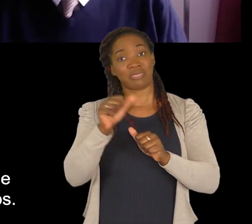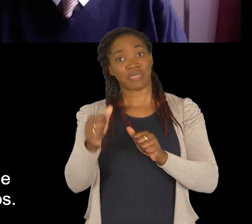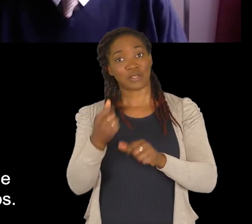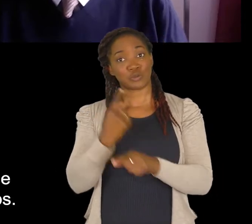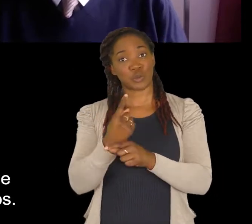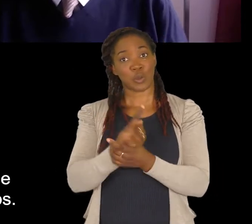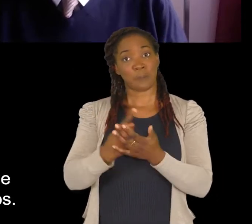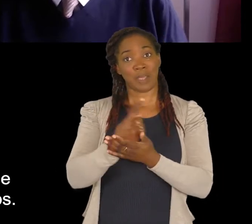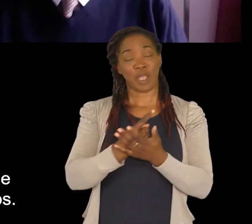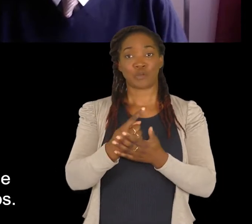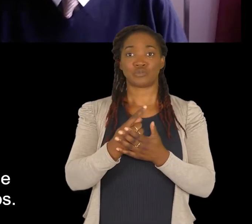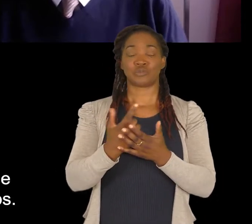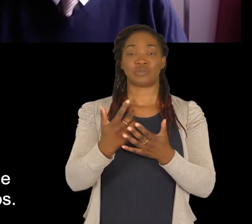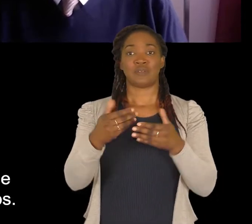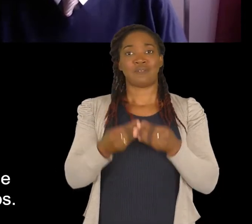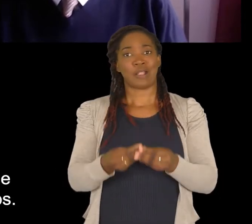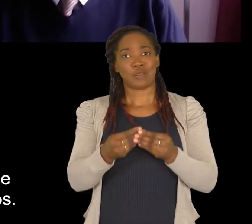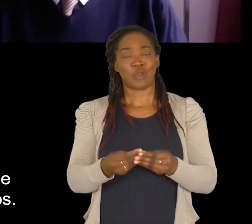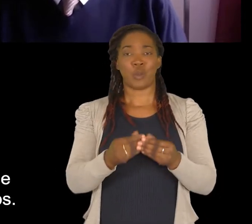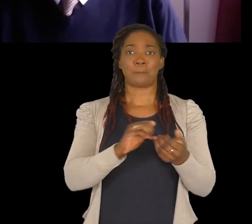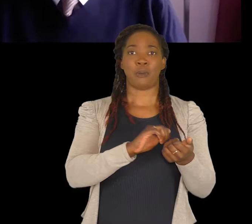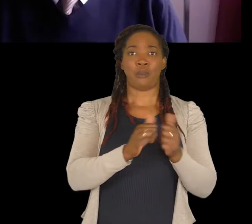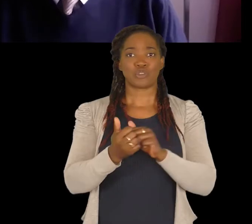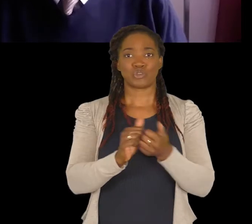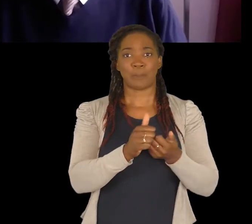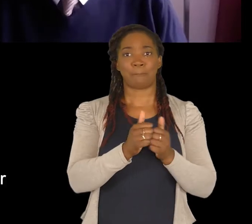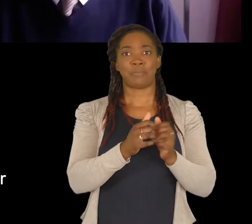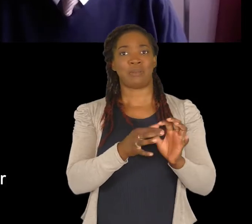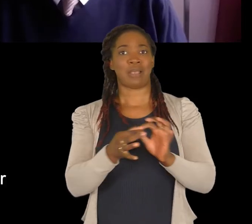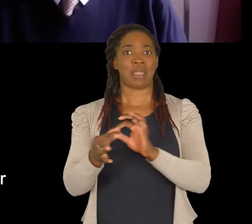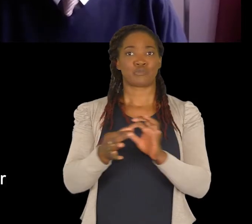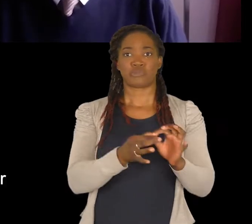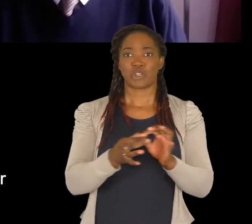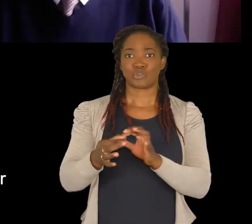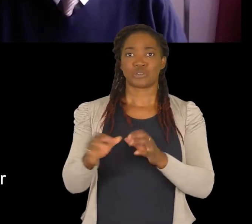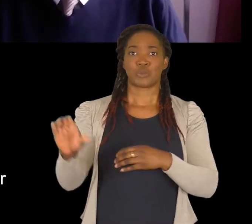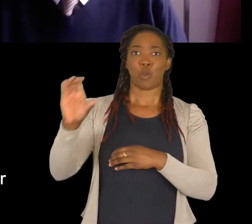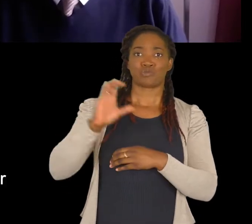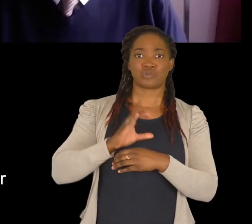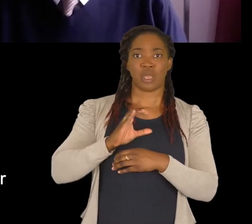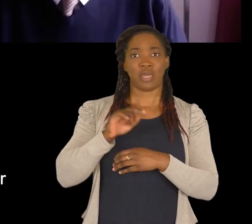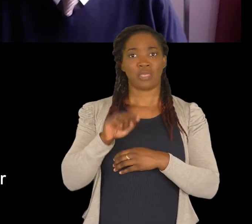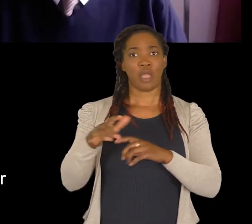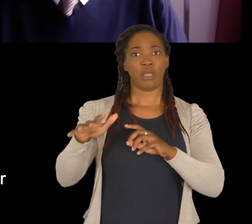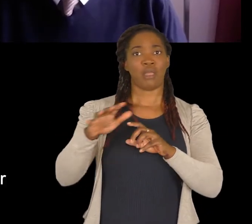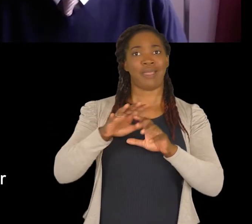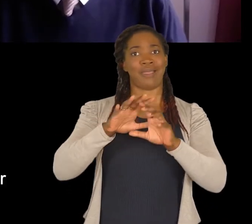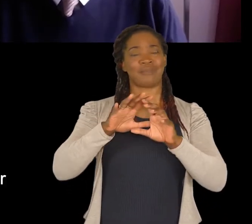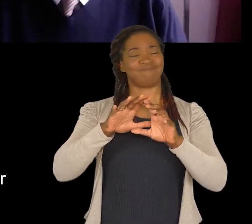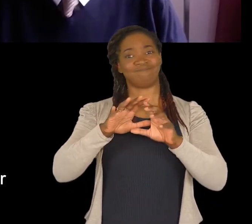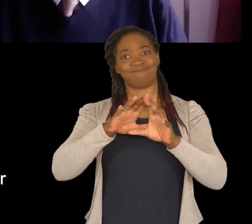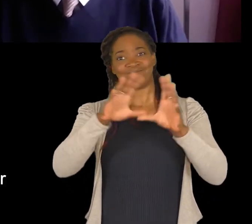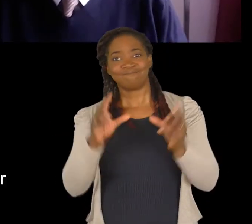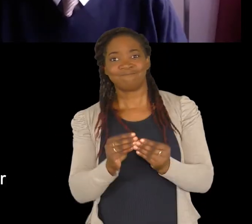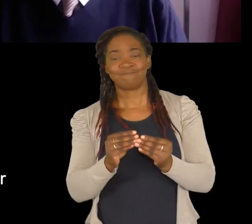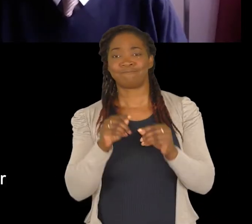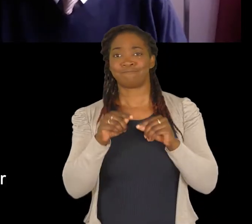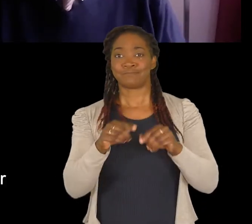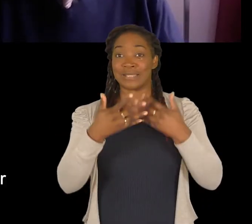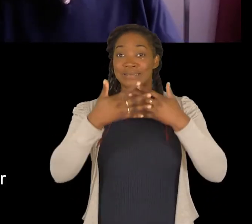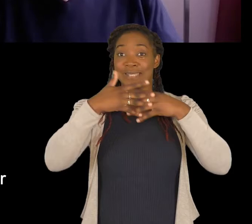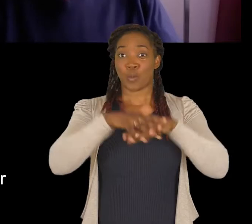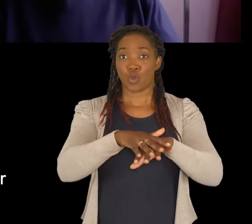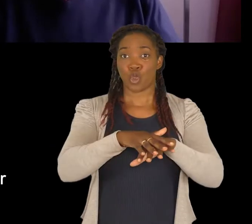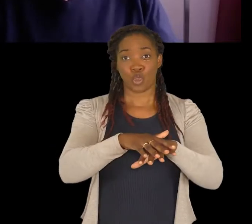of partnerships, collaborations, sponsorships, this whole area of network, knowing your network, not just